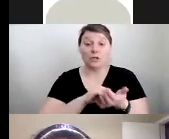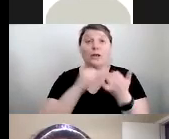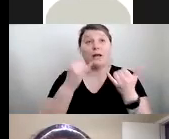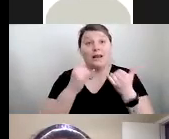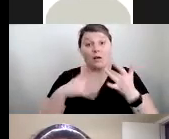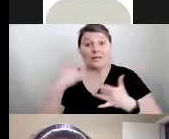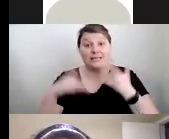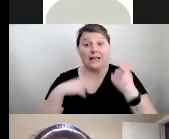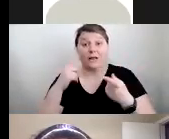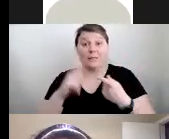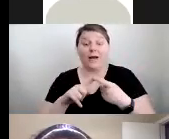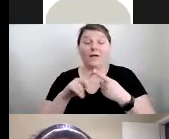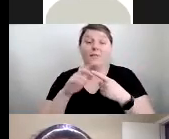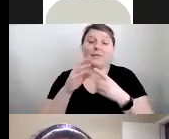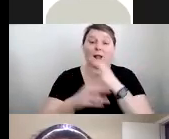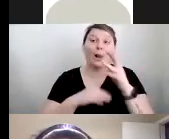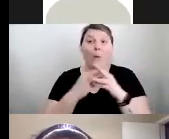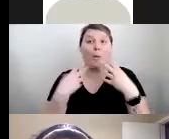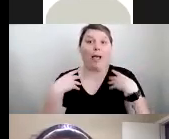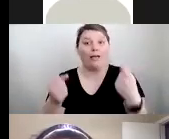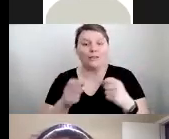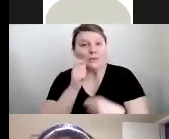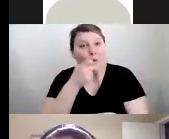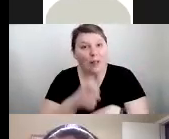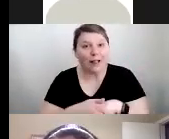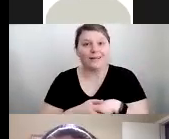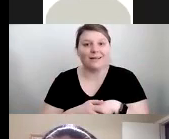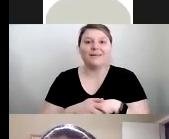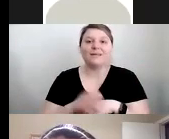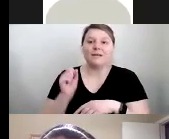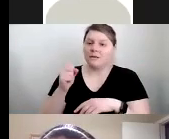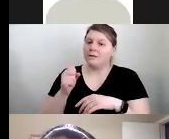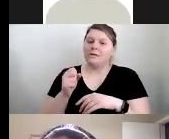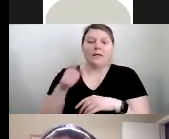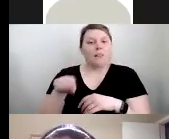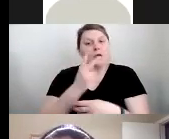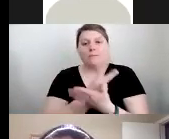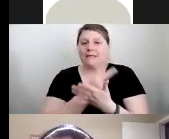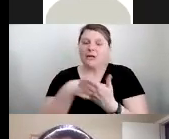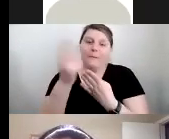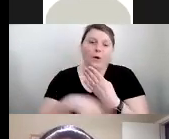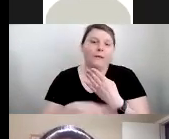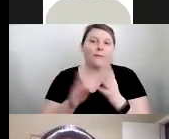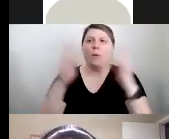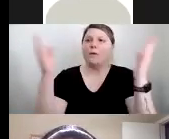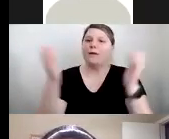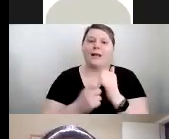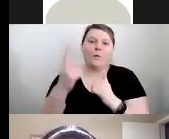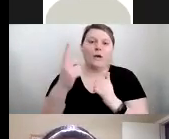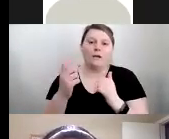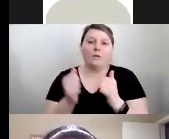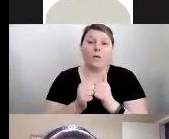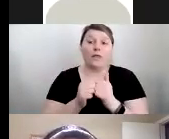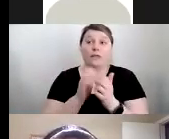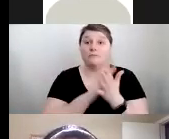excited about the global health. So it's kind of cool. Yeah, those master's programs are open to, I think, anybody with a college